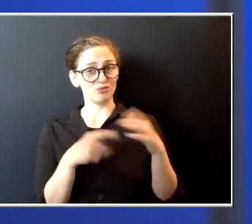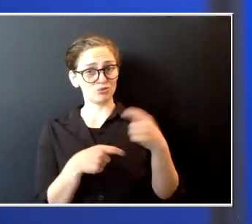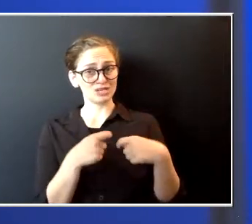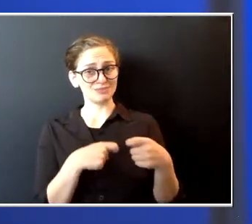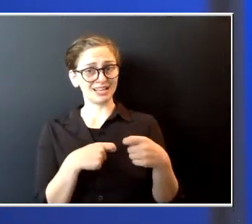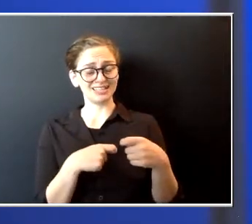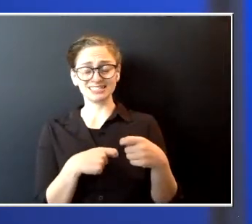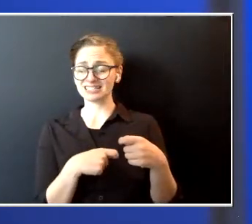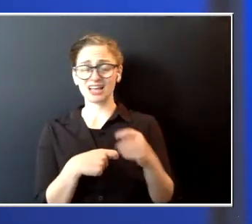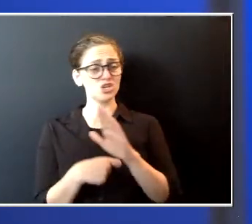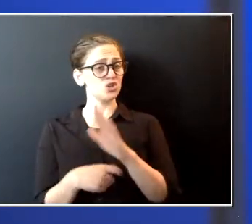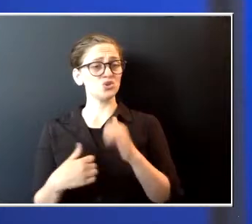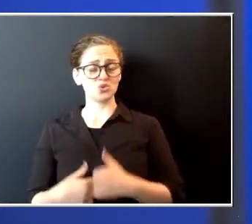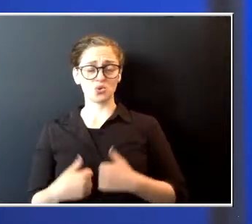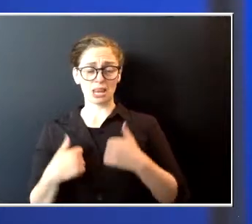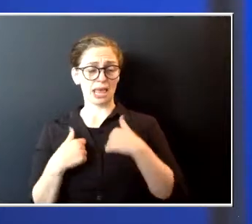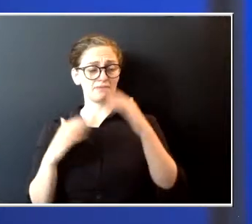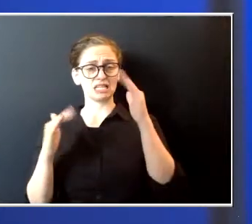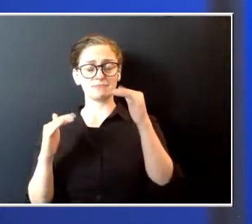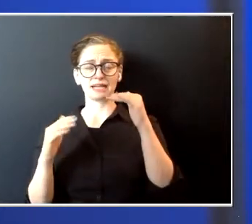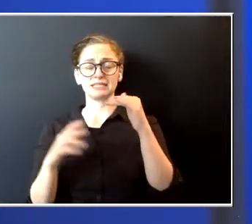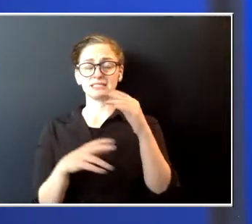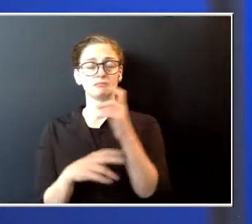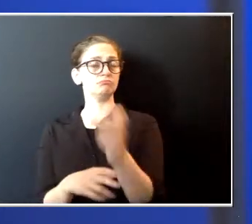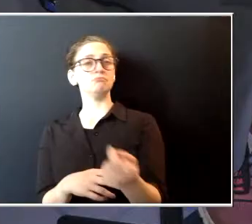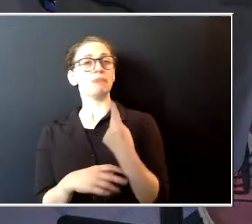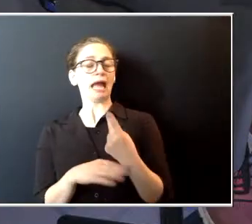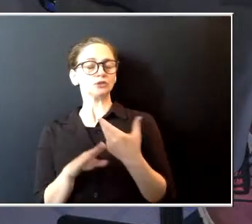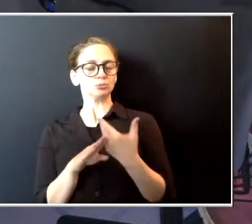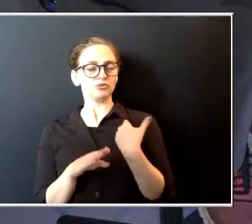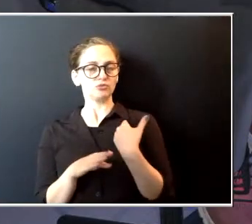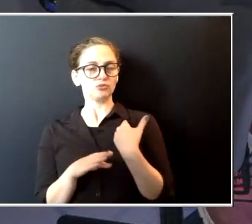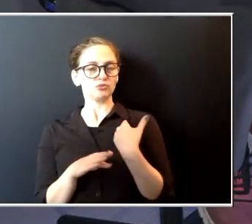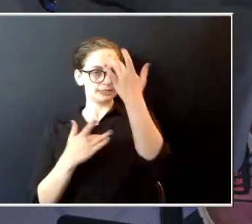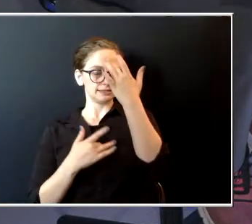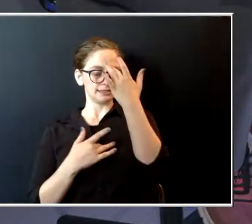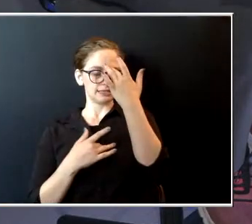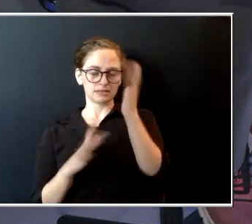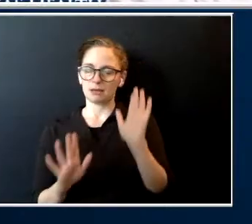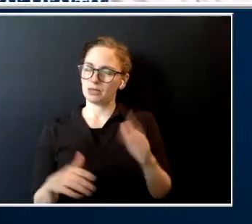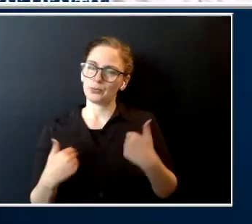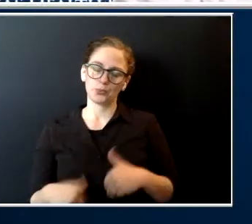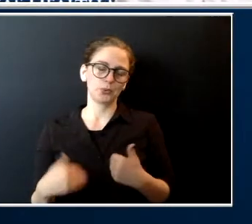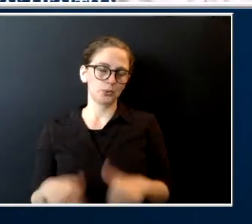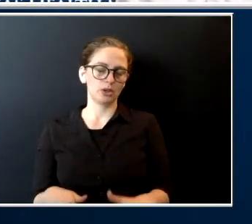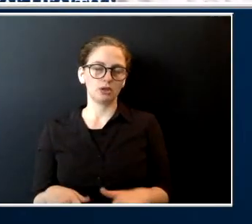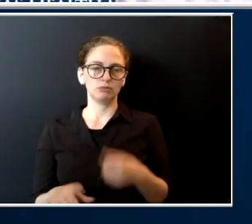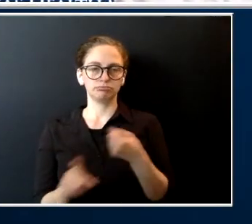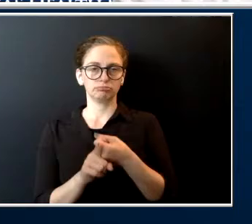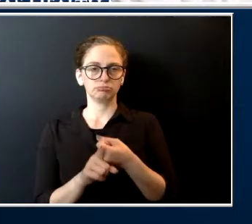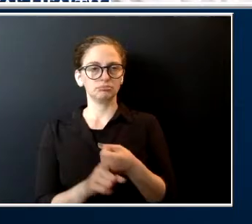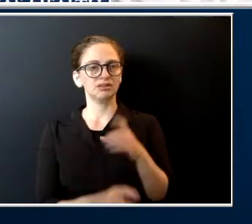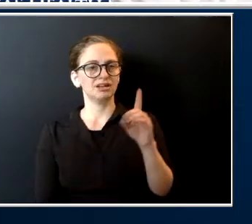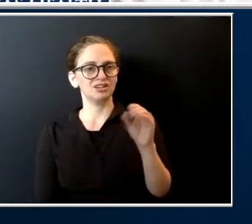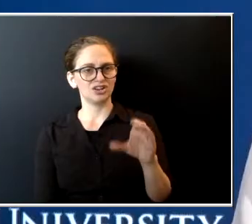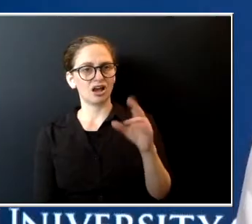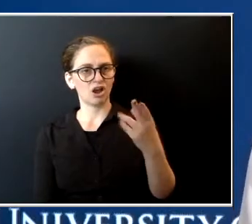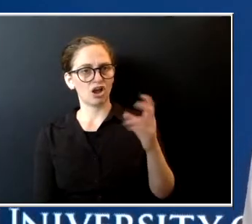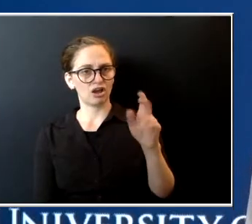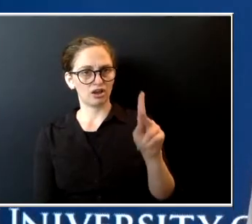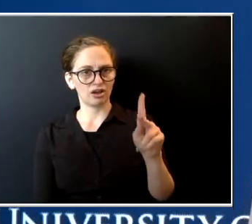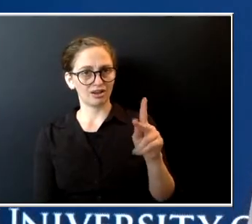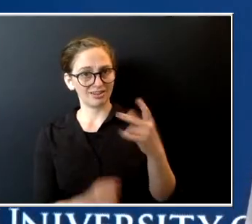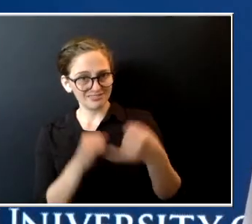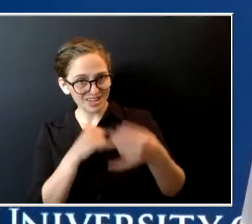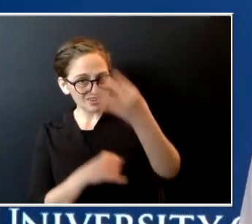disease. So it is really life-changing. That is crazy. Yeah. Doc Hawk, final thought? I think it's amazing,